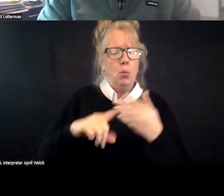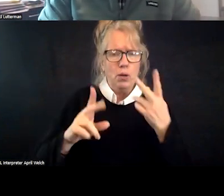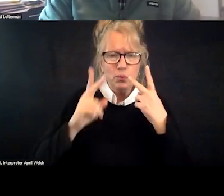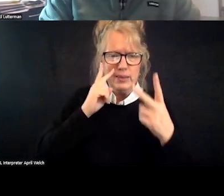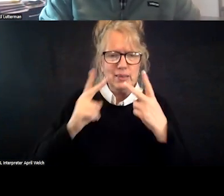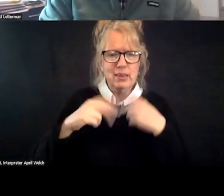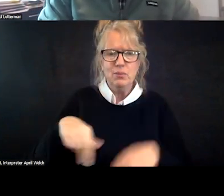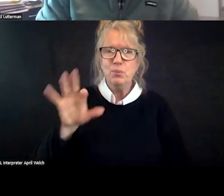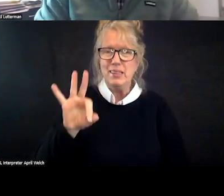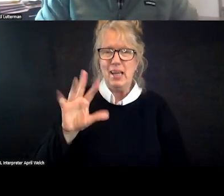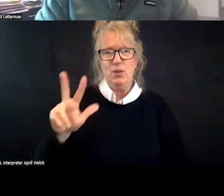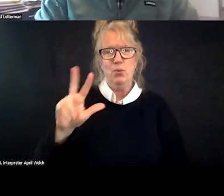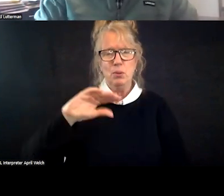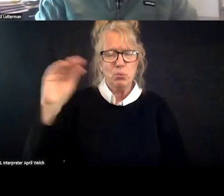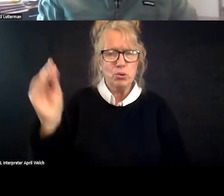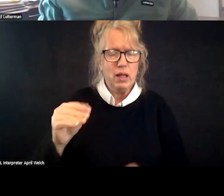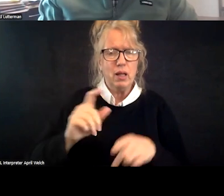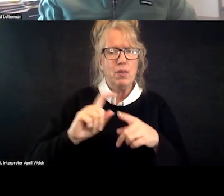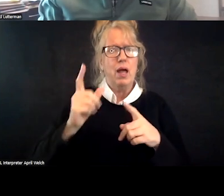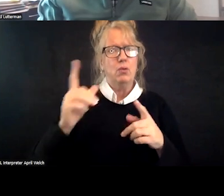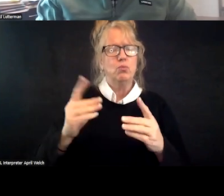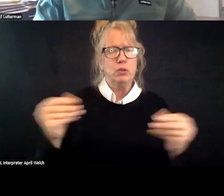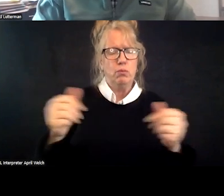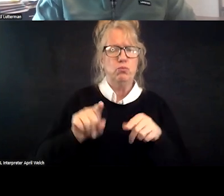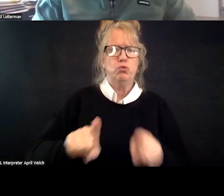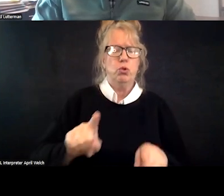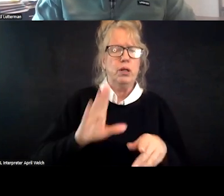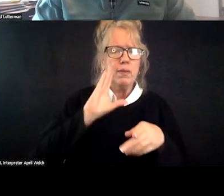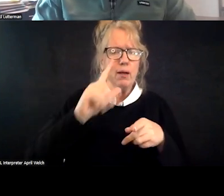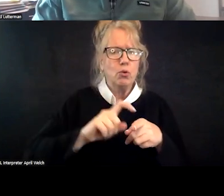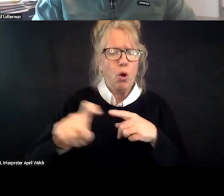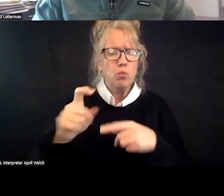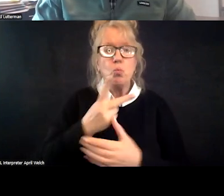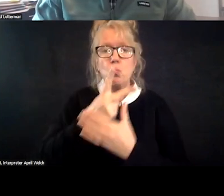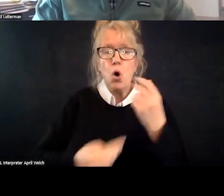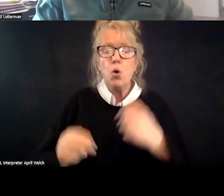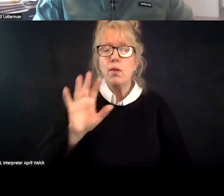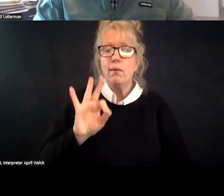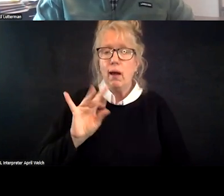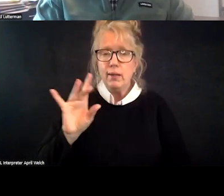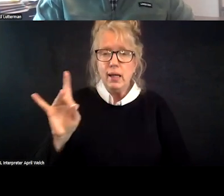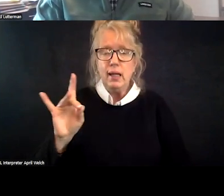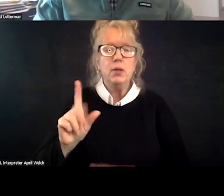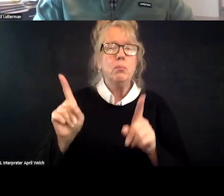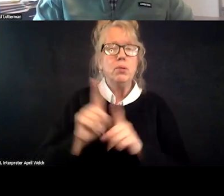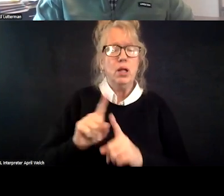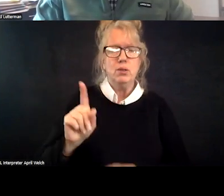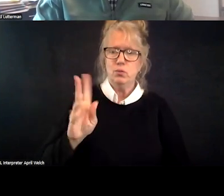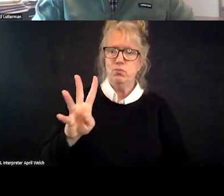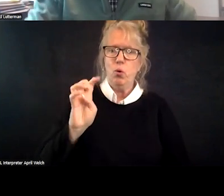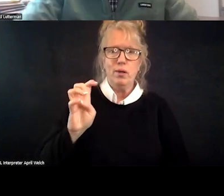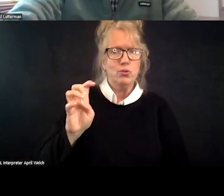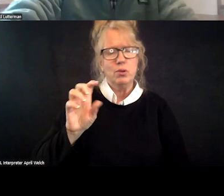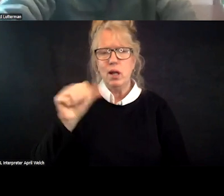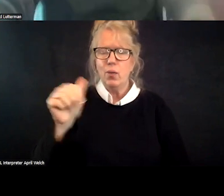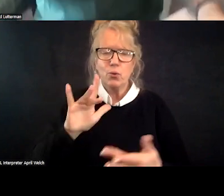is 93% of the calls are resolved during the call. And this is both 988, but also these 400 some other crisis